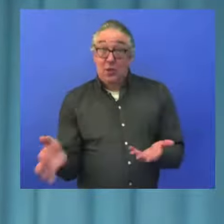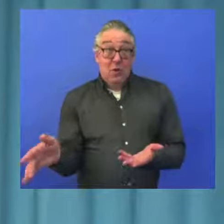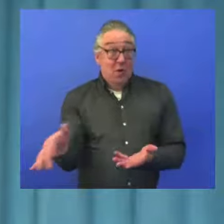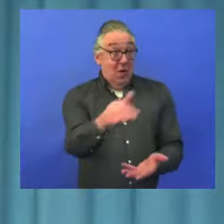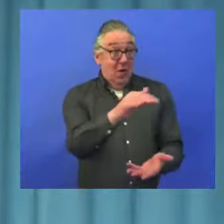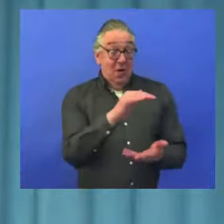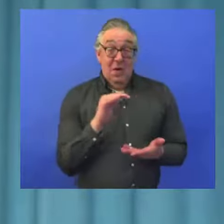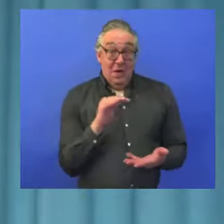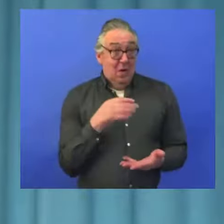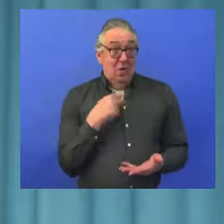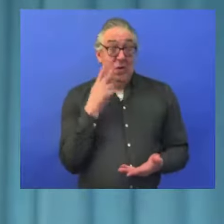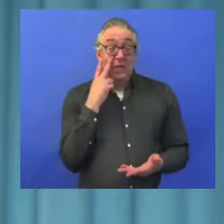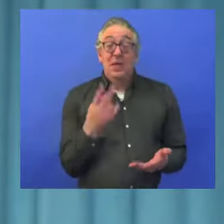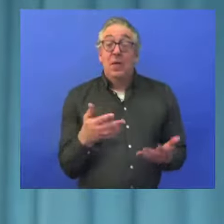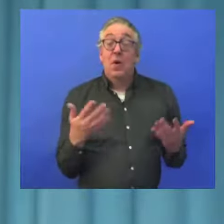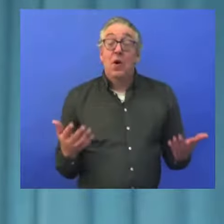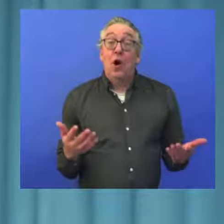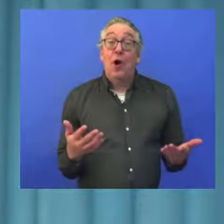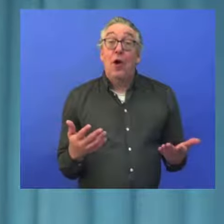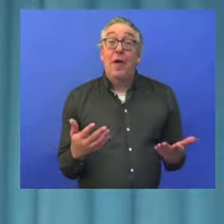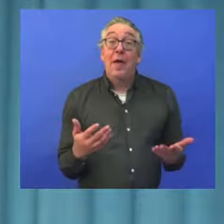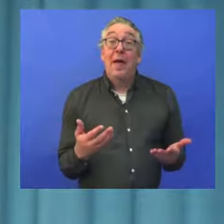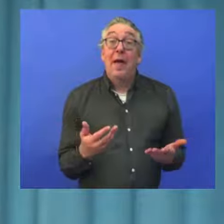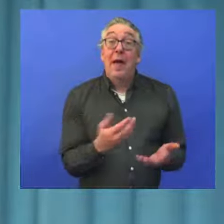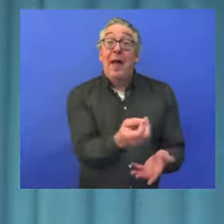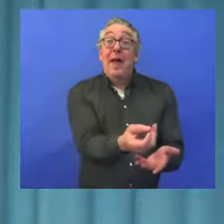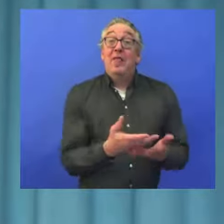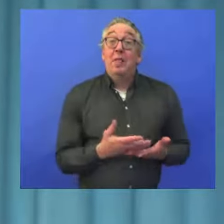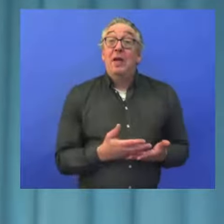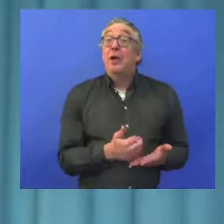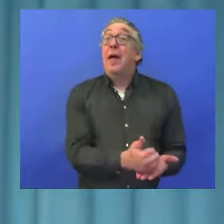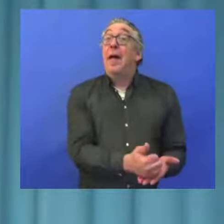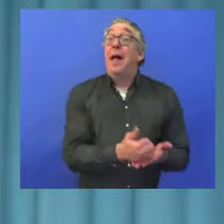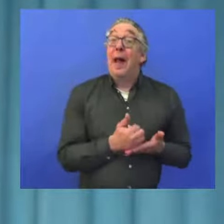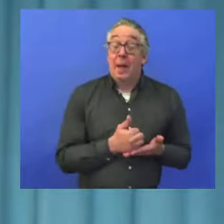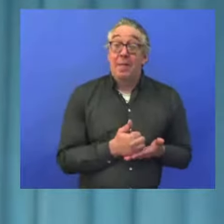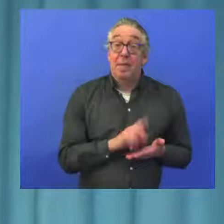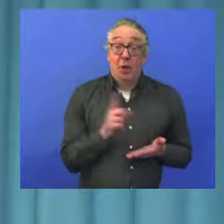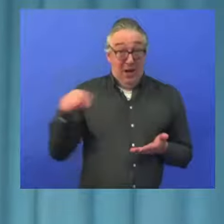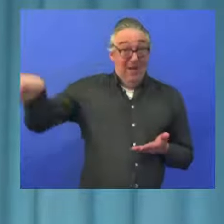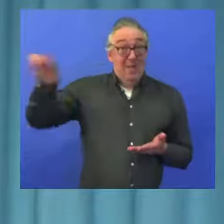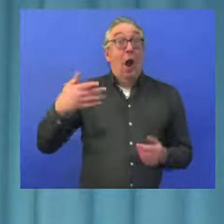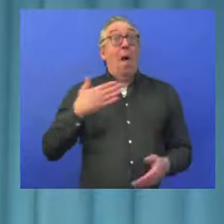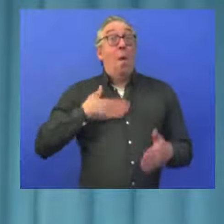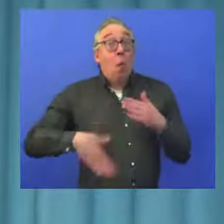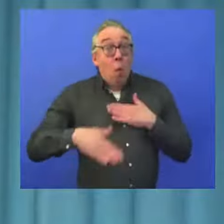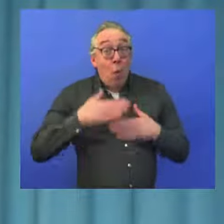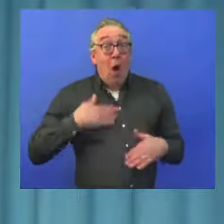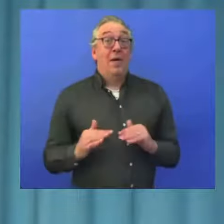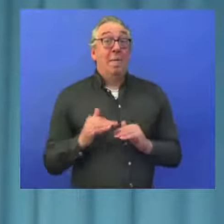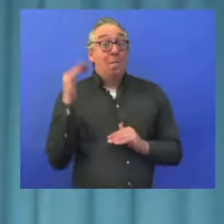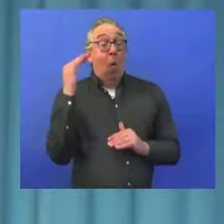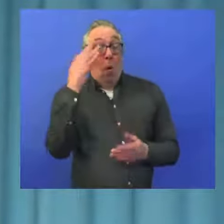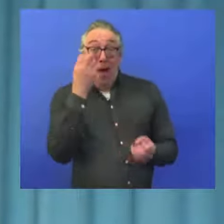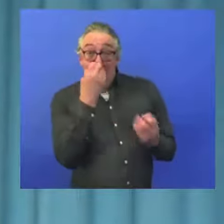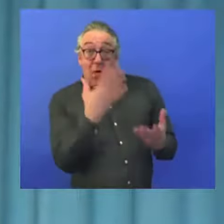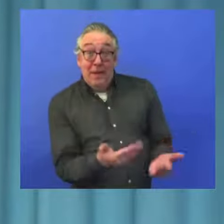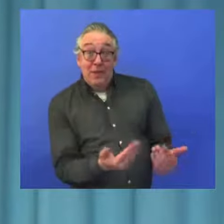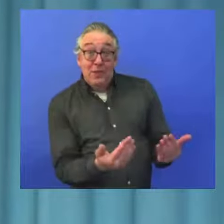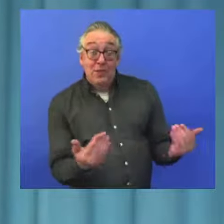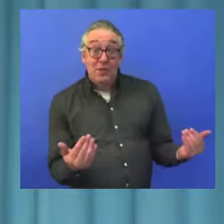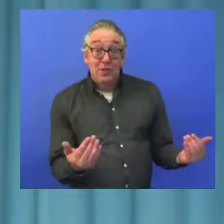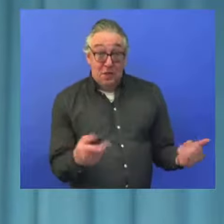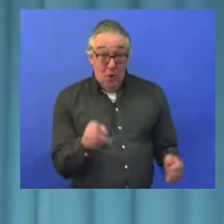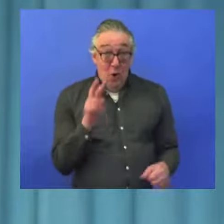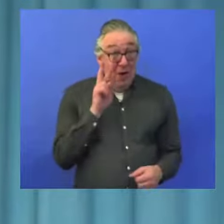it's also a demand, right? So have you seen change of behavior of cities that they say now that we know that there are not enough accessible